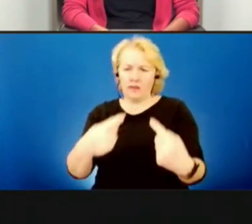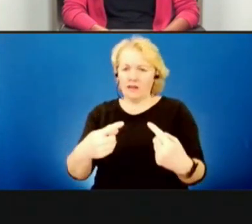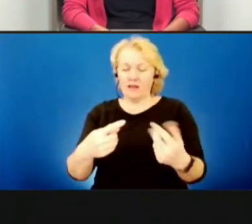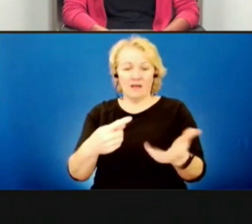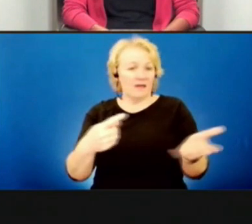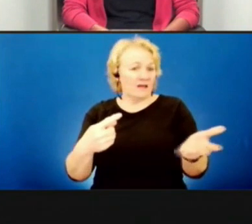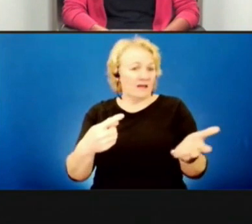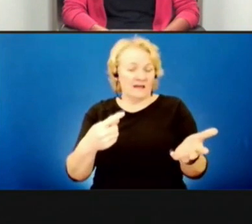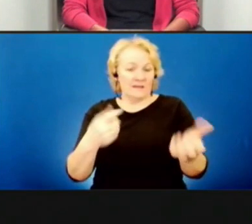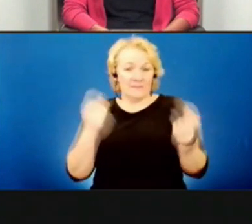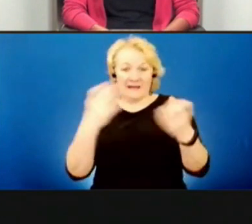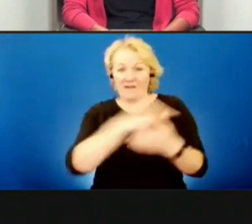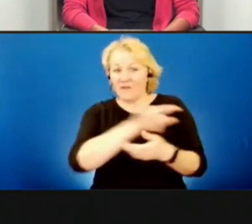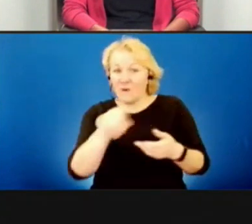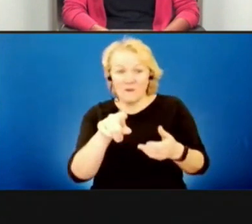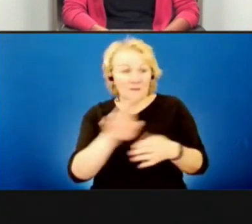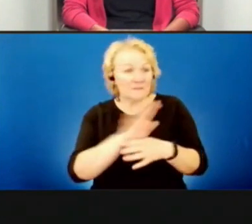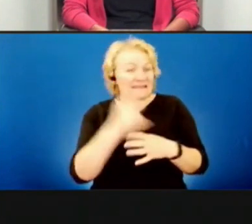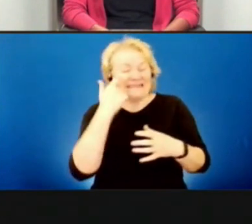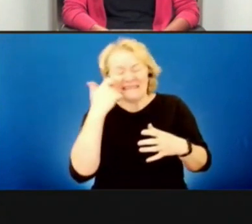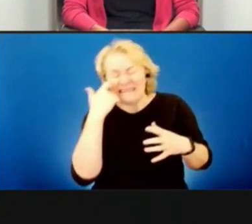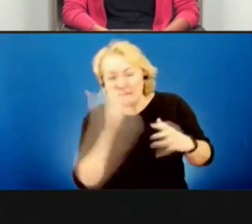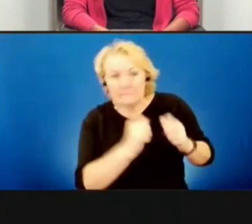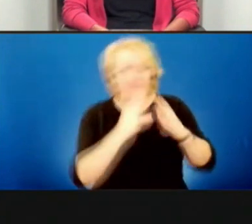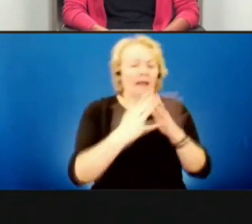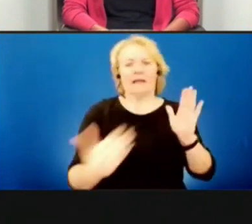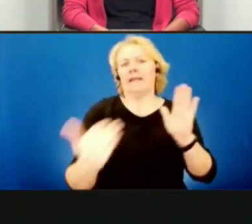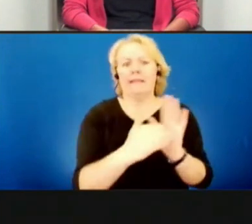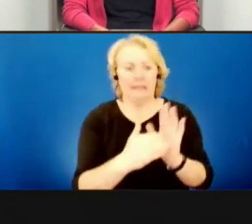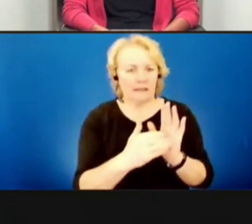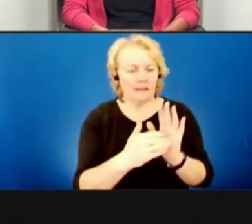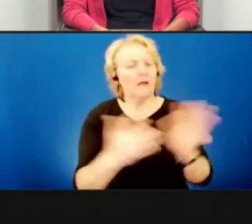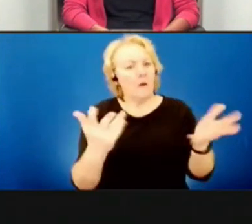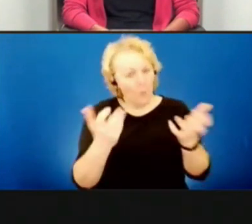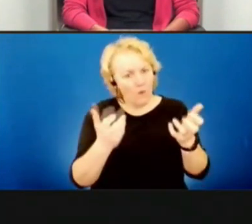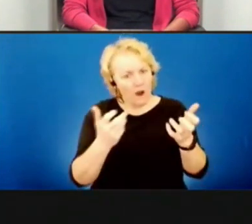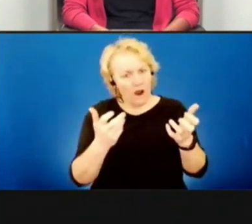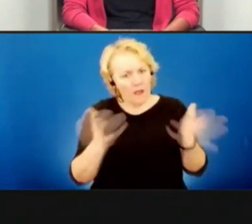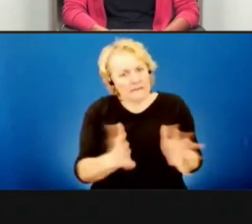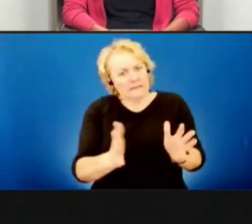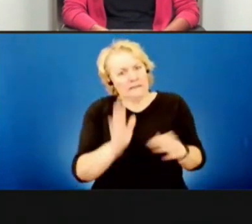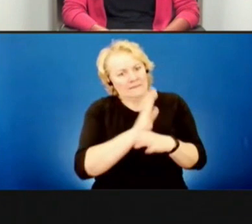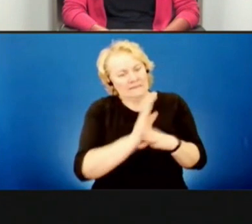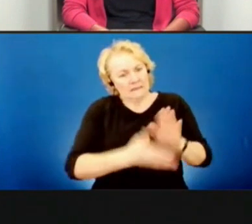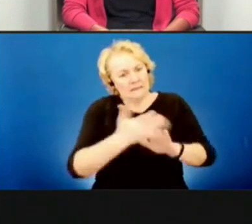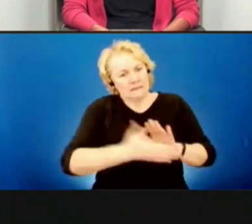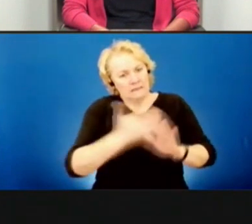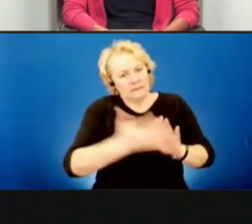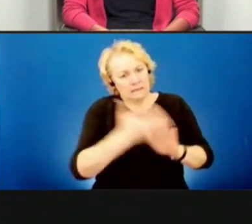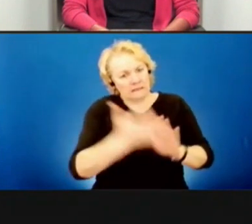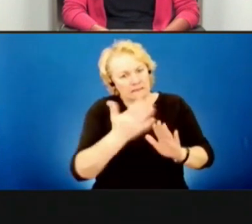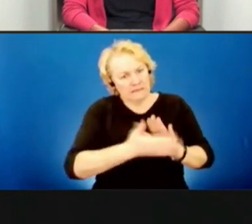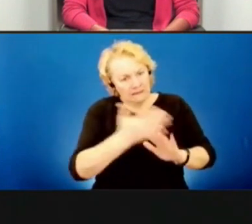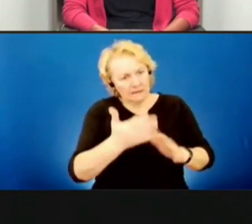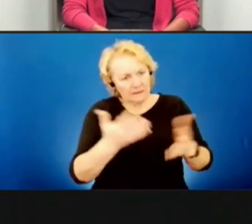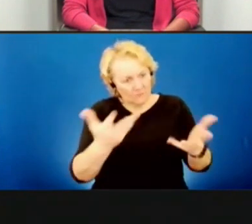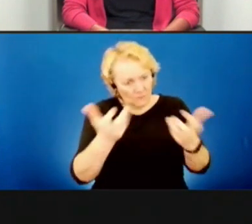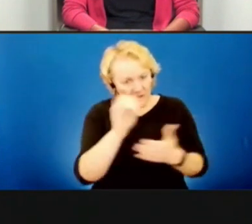these businesses are just getting back on their feet, and we want to keep our business community open and